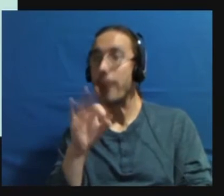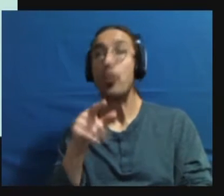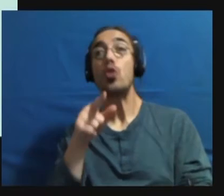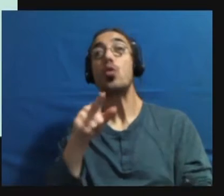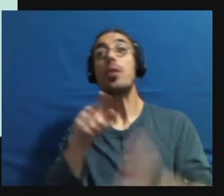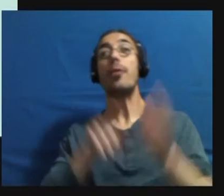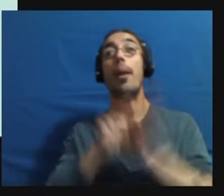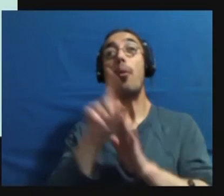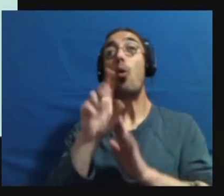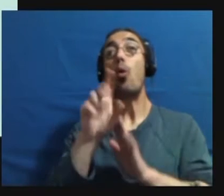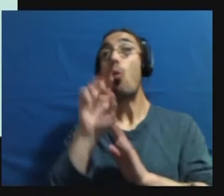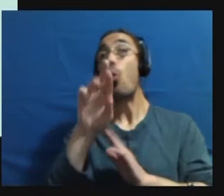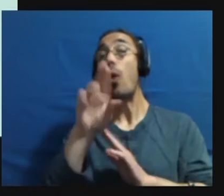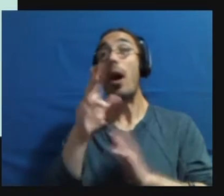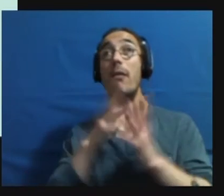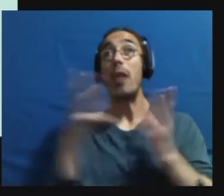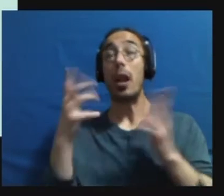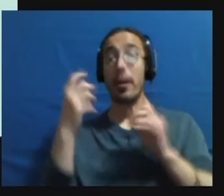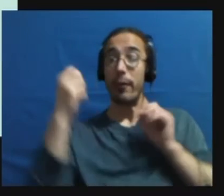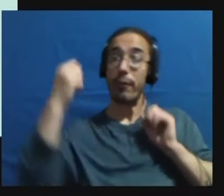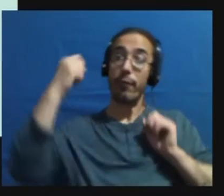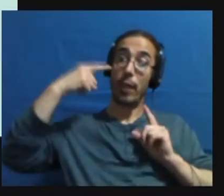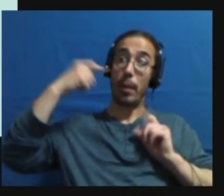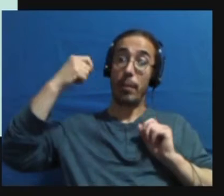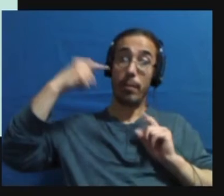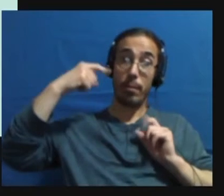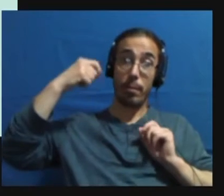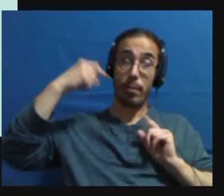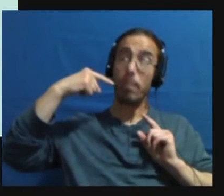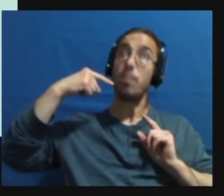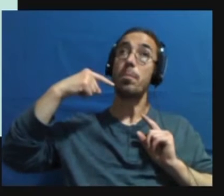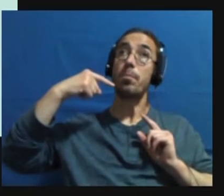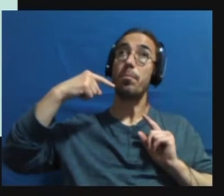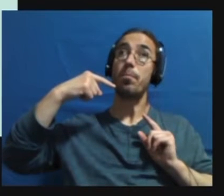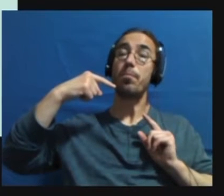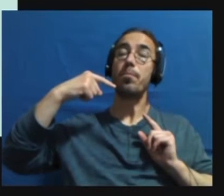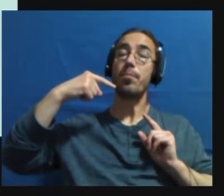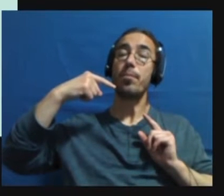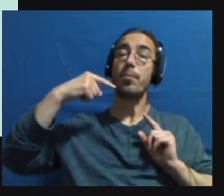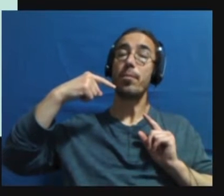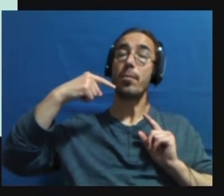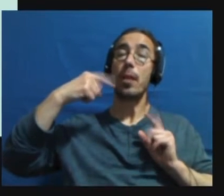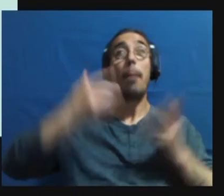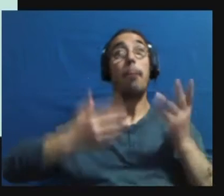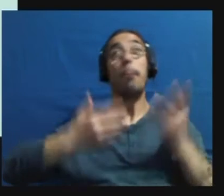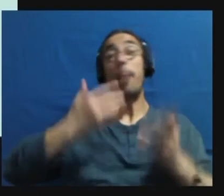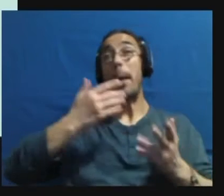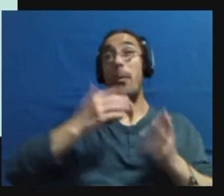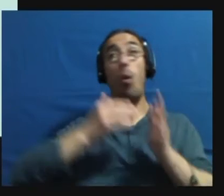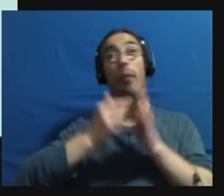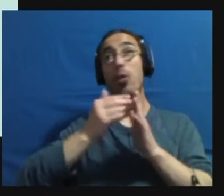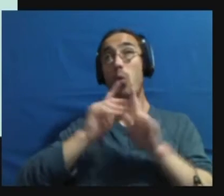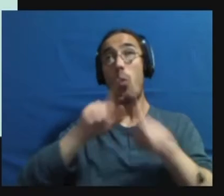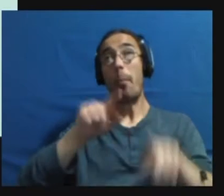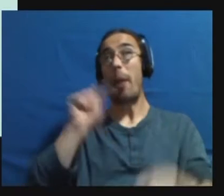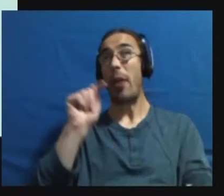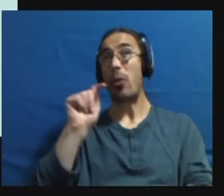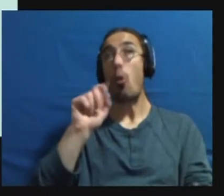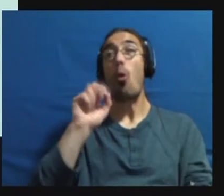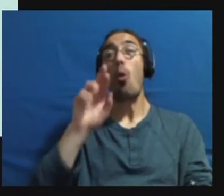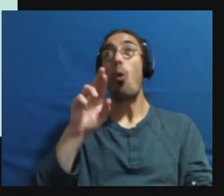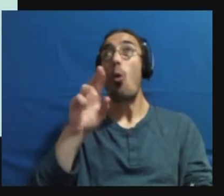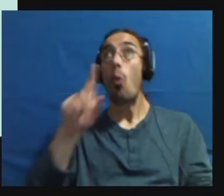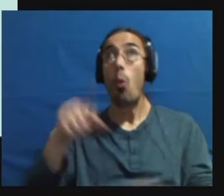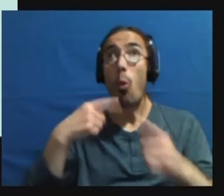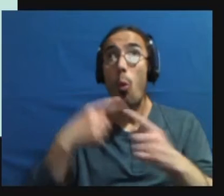lot of input into their interoception might not go to the bathroom very often or struggle to know when their body